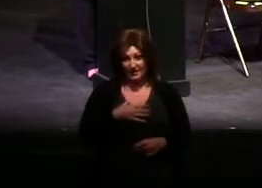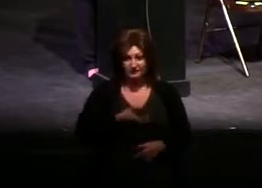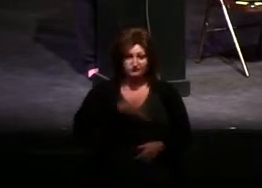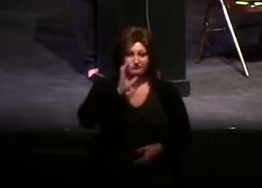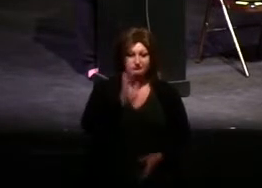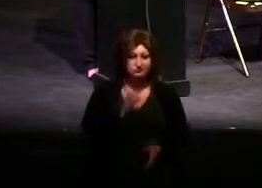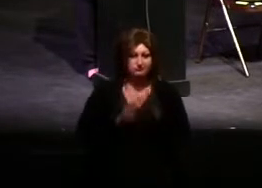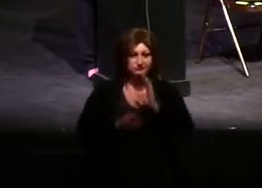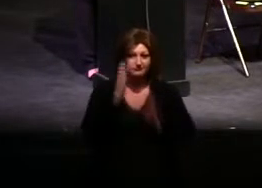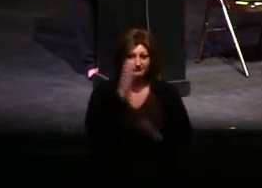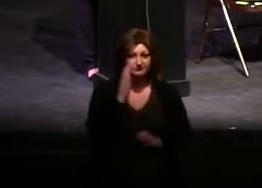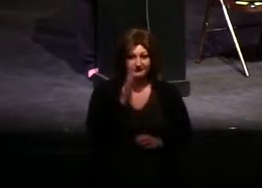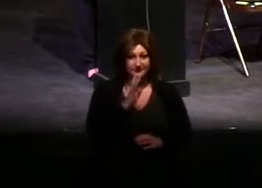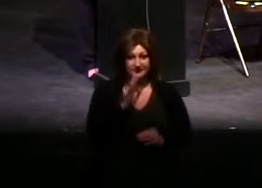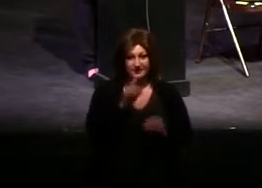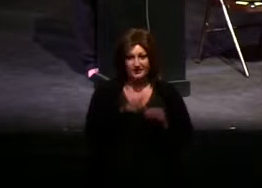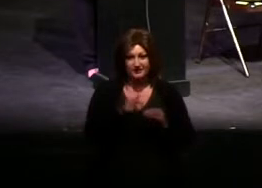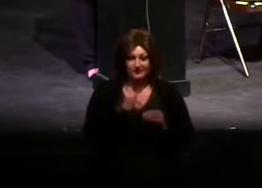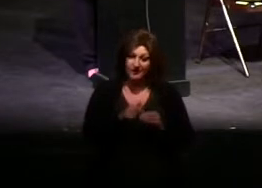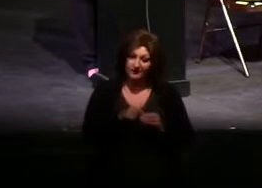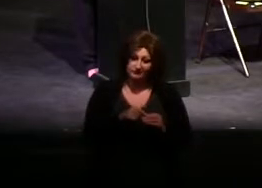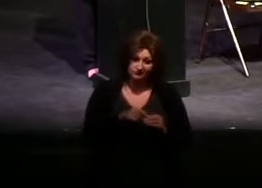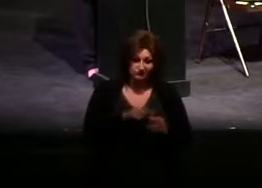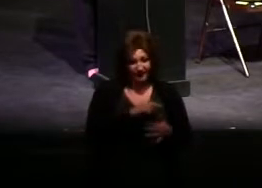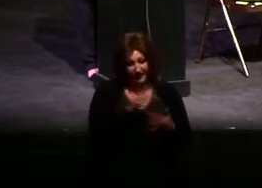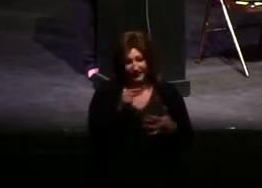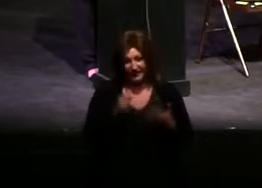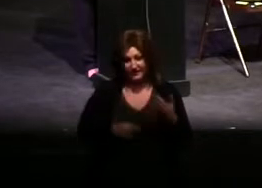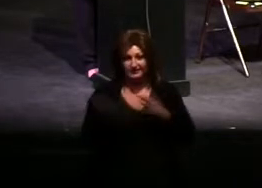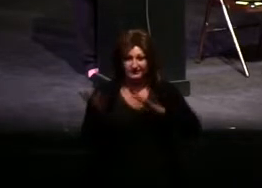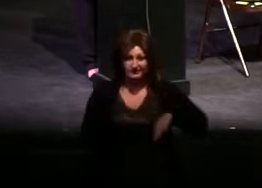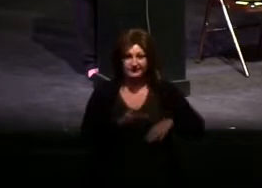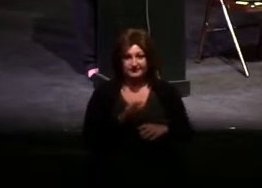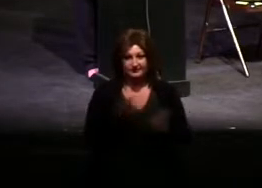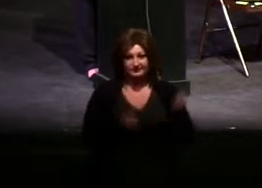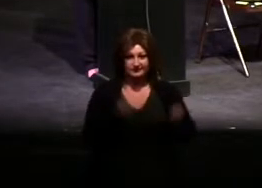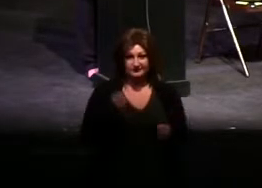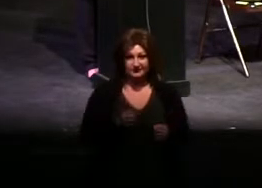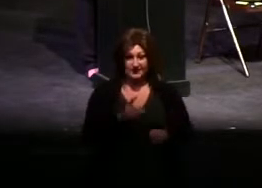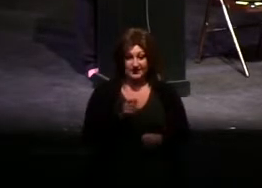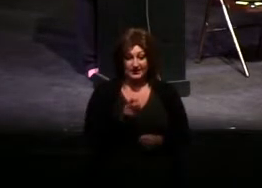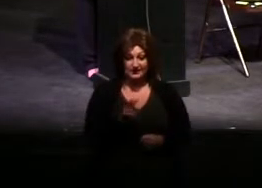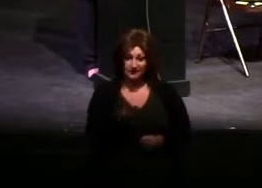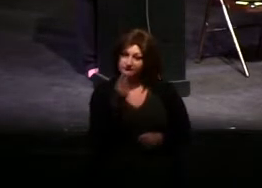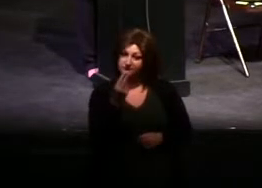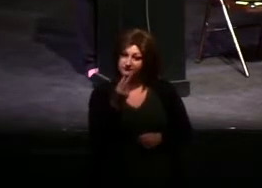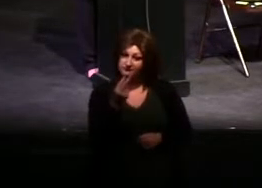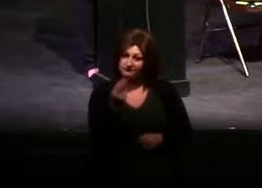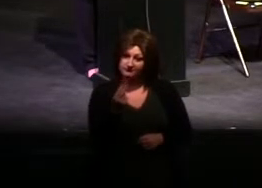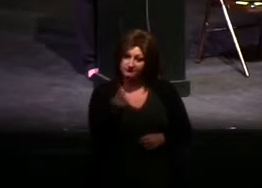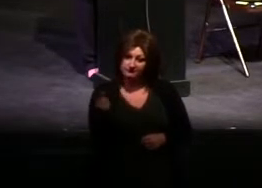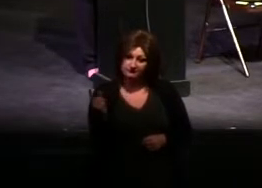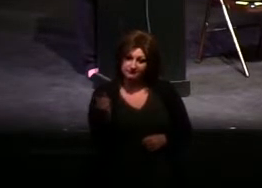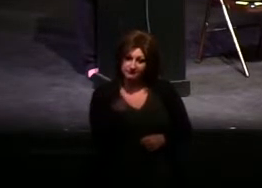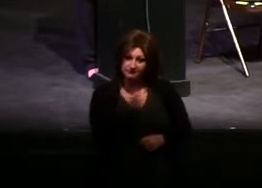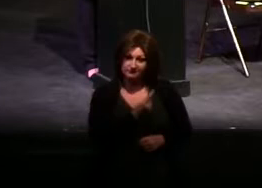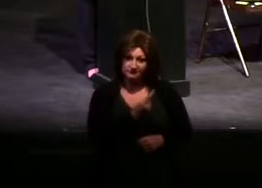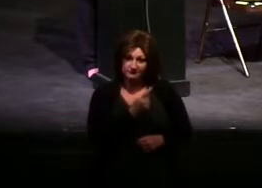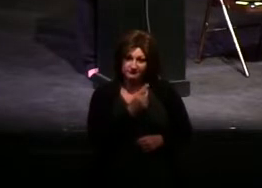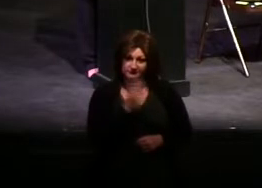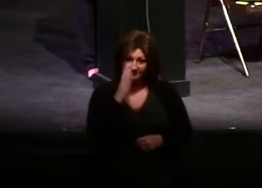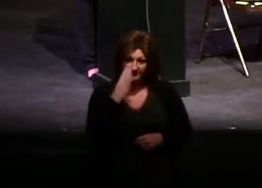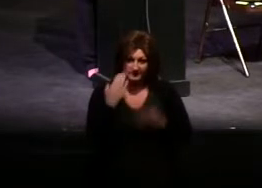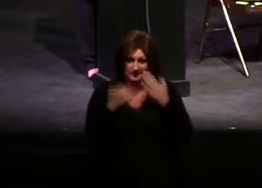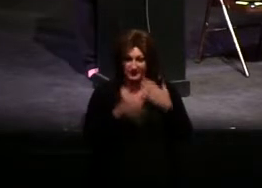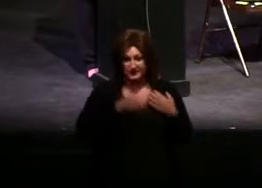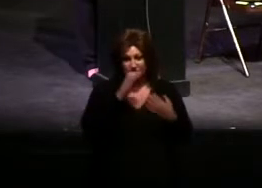and are talking about breaking down their gear and loading it in the van. Dave looks up sharply and comes around the bar wiping his mustache. He's had